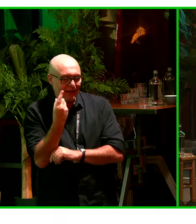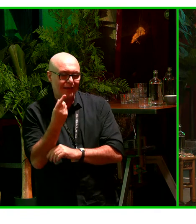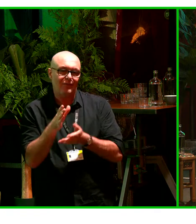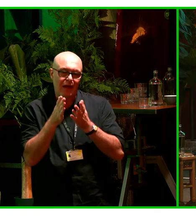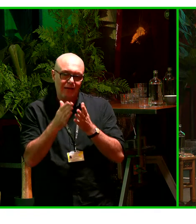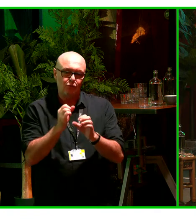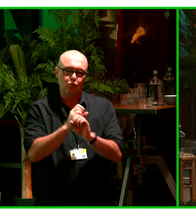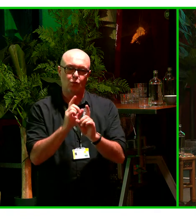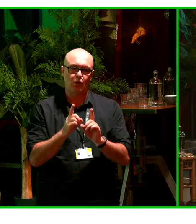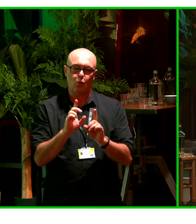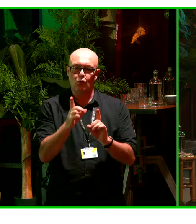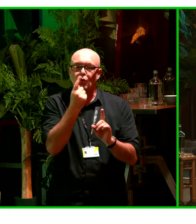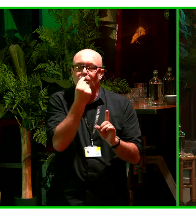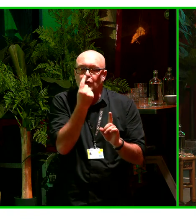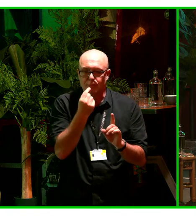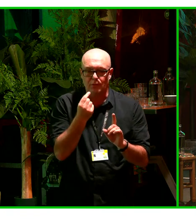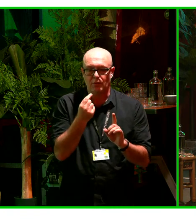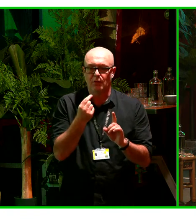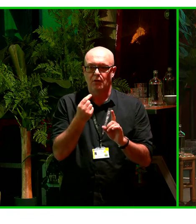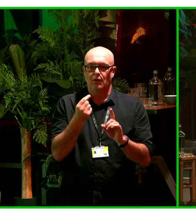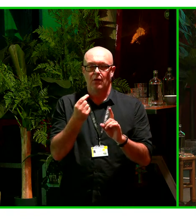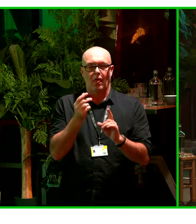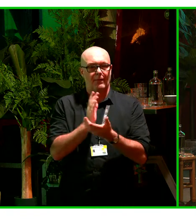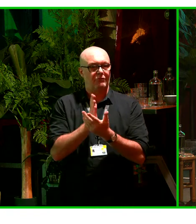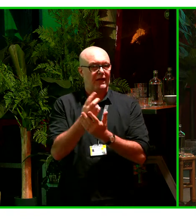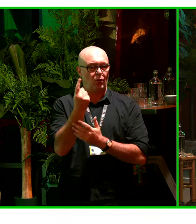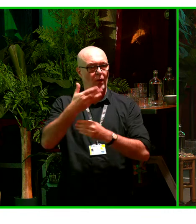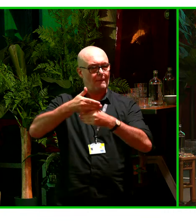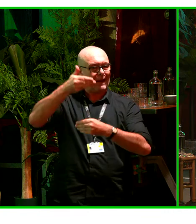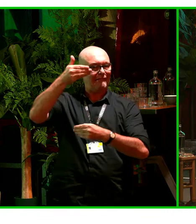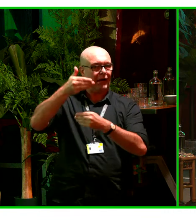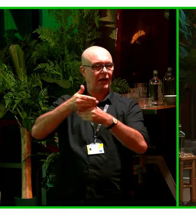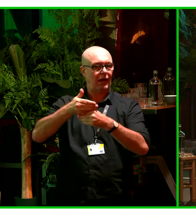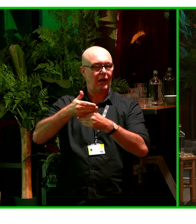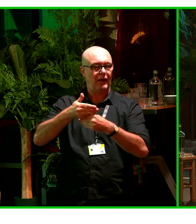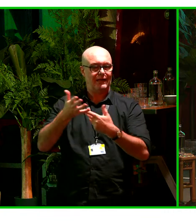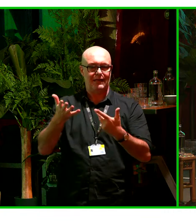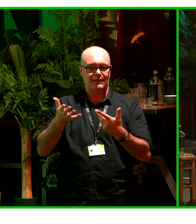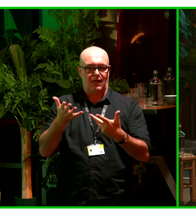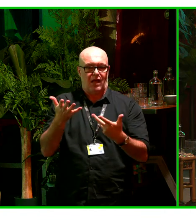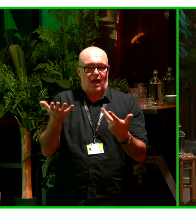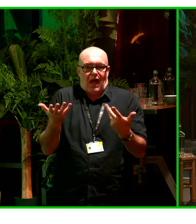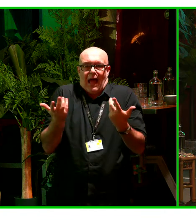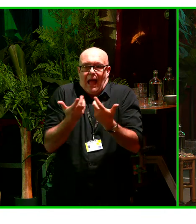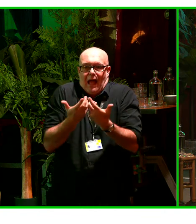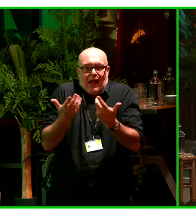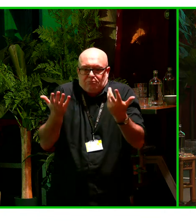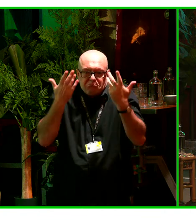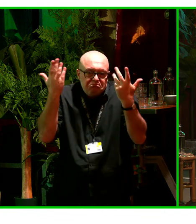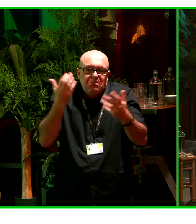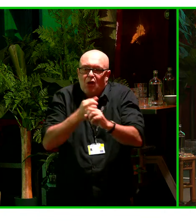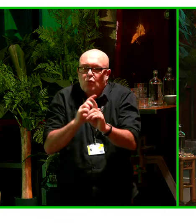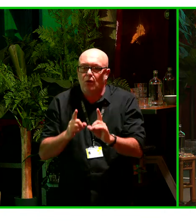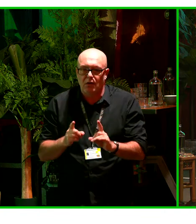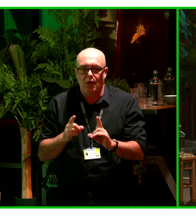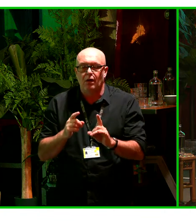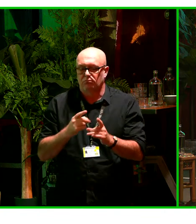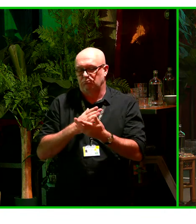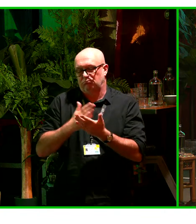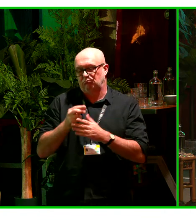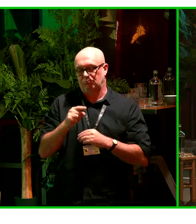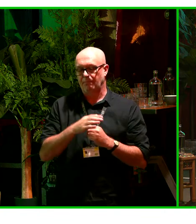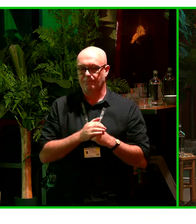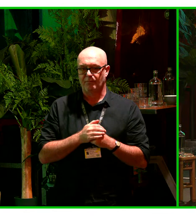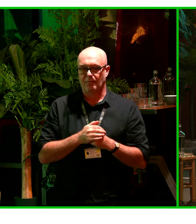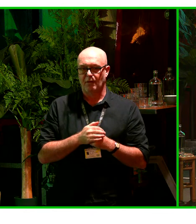their estate, removing one of the barriers, if you like, to we don't know what to do. And then there's solar. So although we